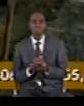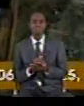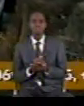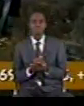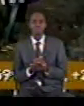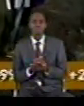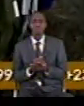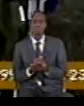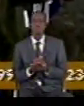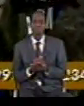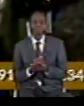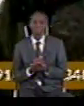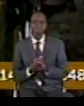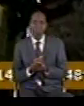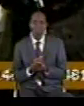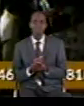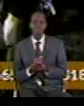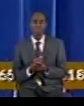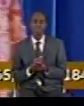nagode.